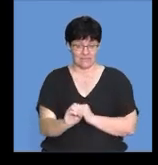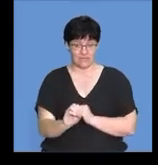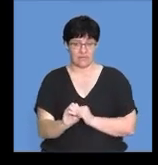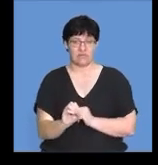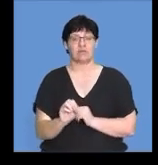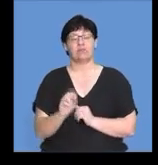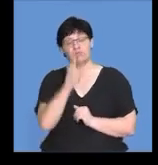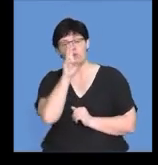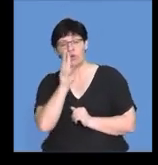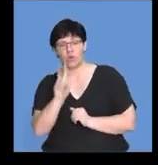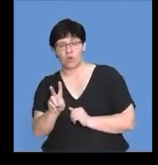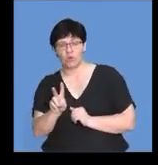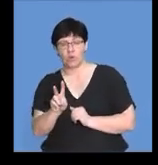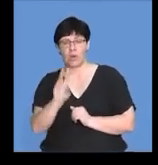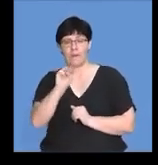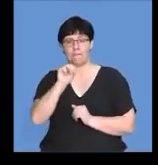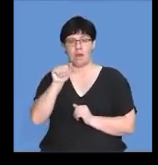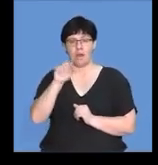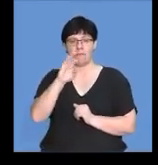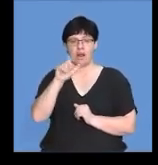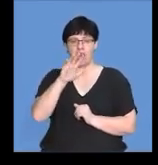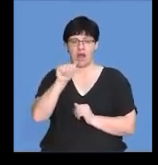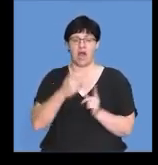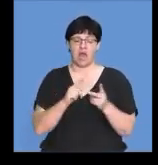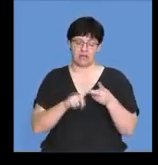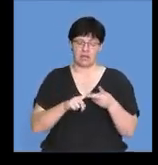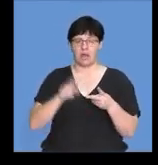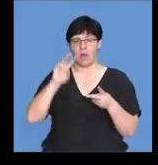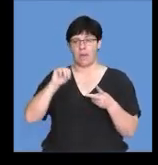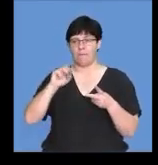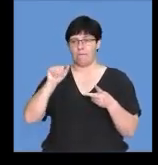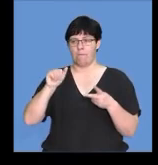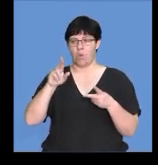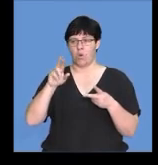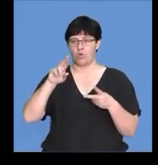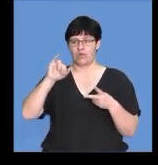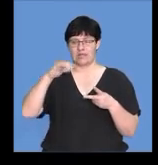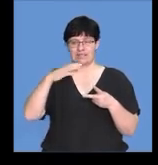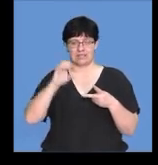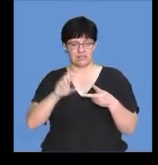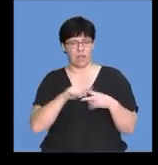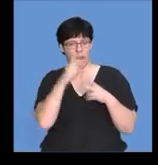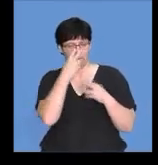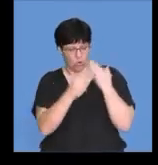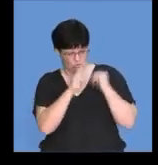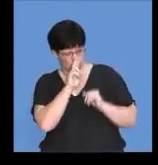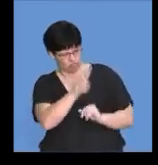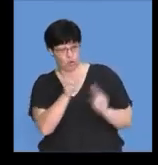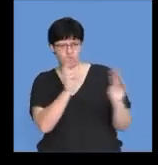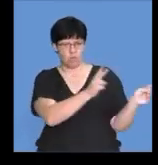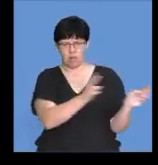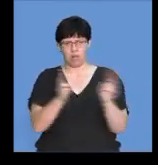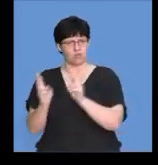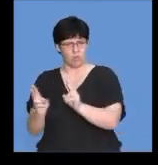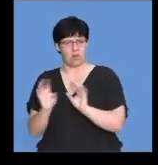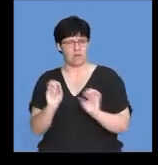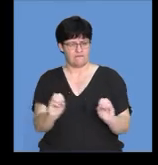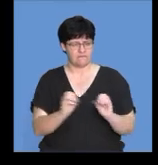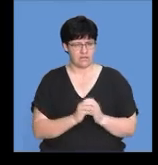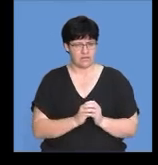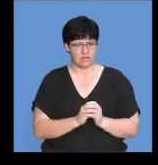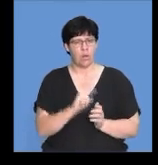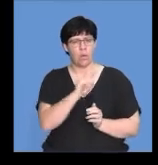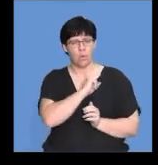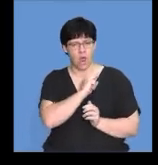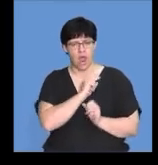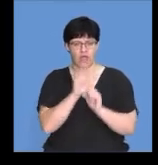at Mabala and Maurice, both seem to be normal, okay, because they have